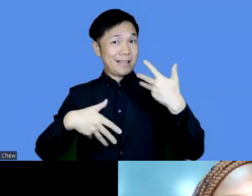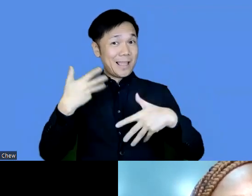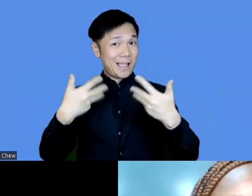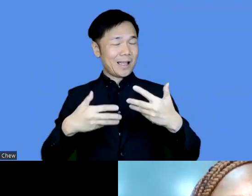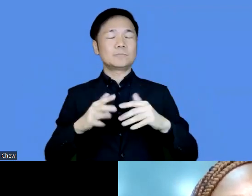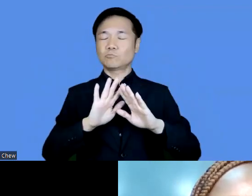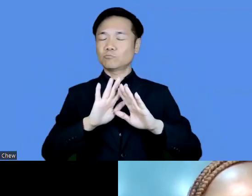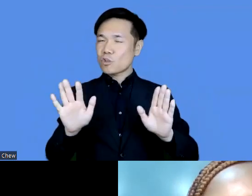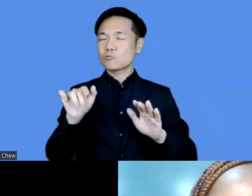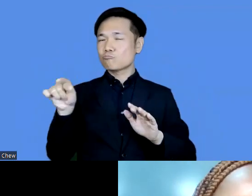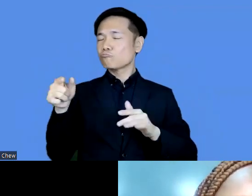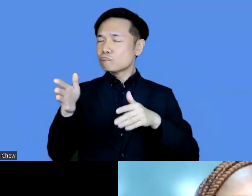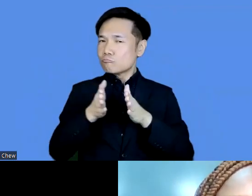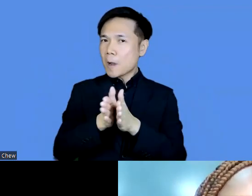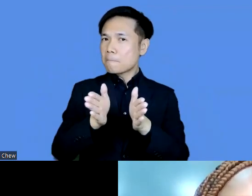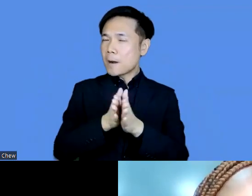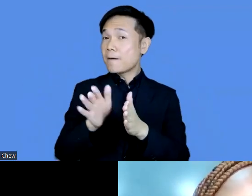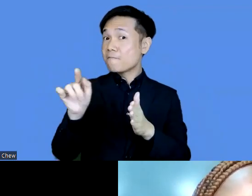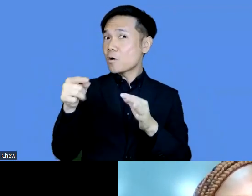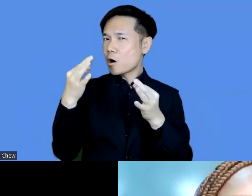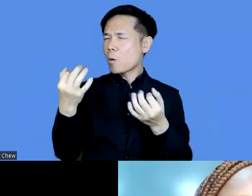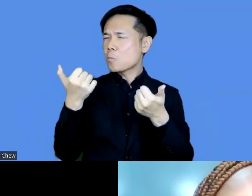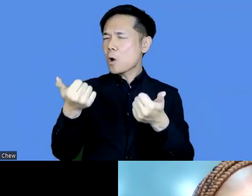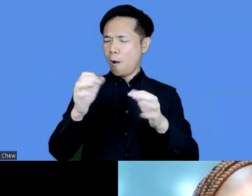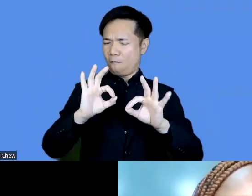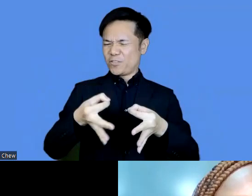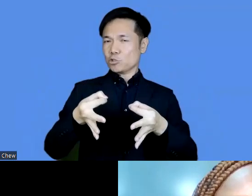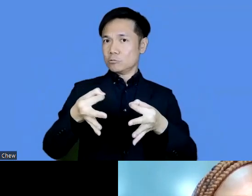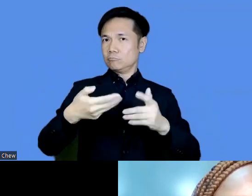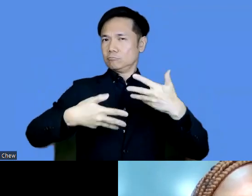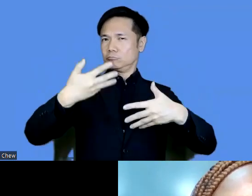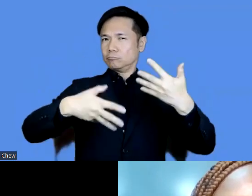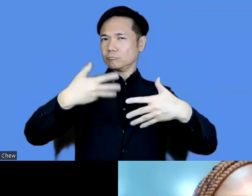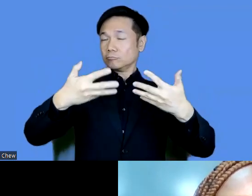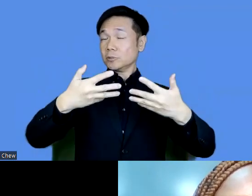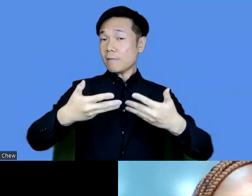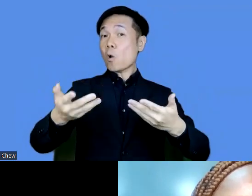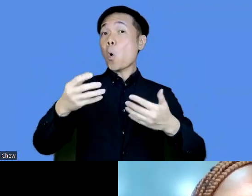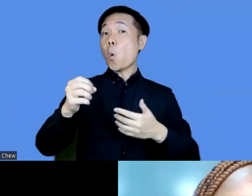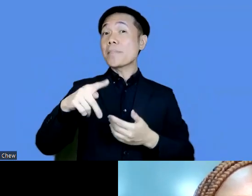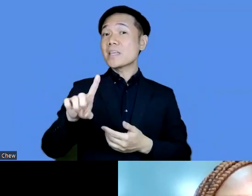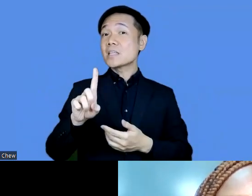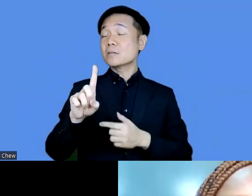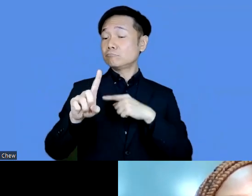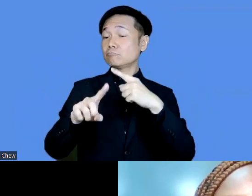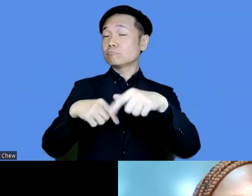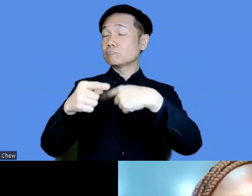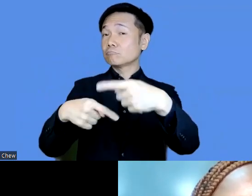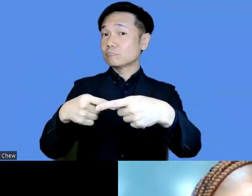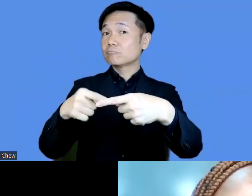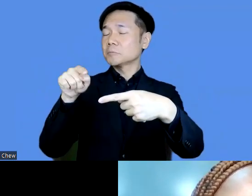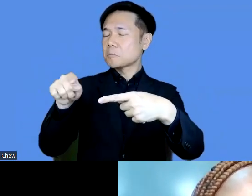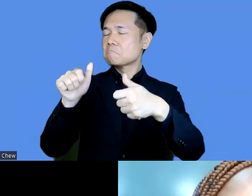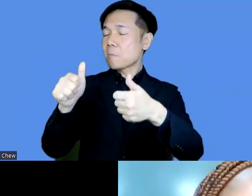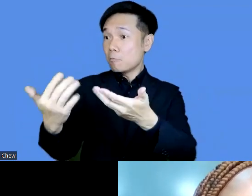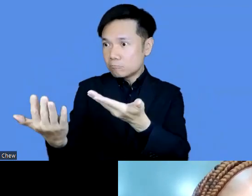way of contributing to official statistics, and there's need to empower OPDs so that they can be able to contribute